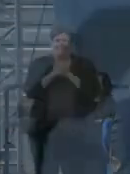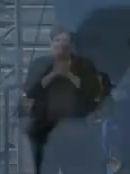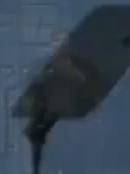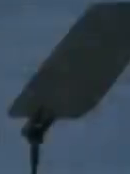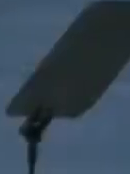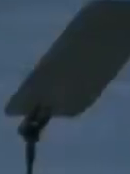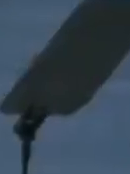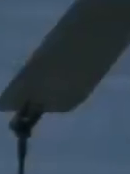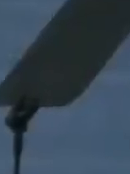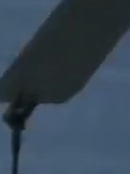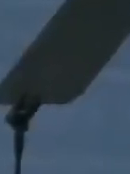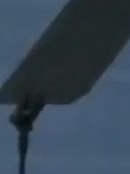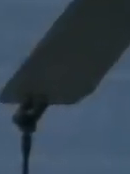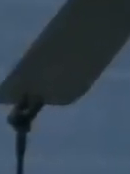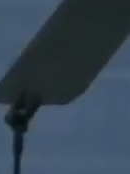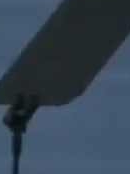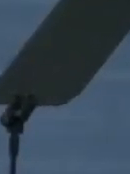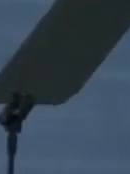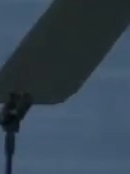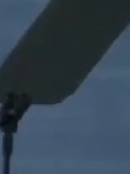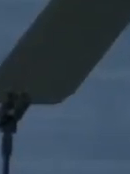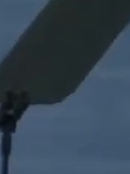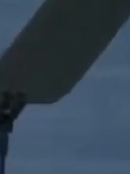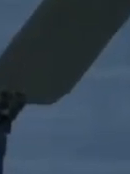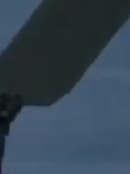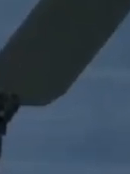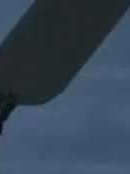So congratulate these graduates.